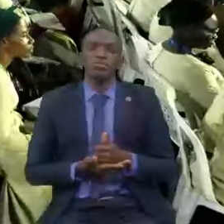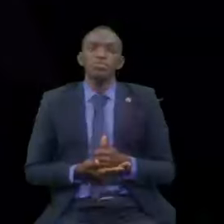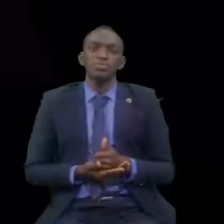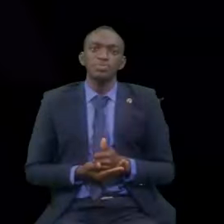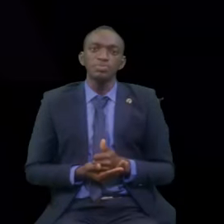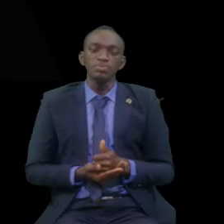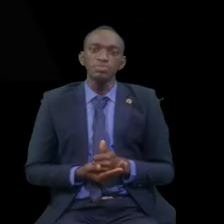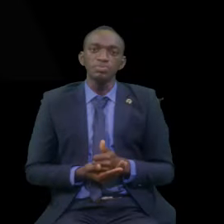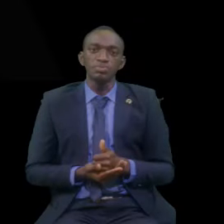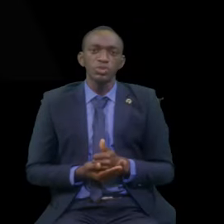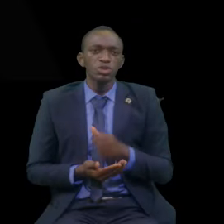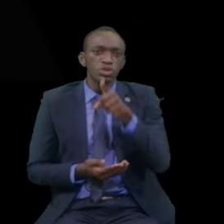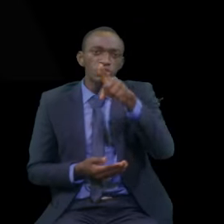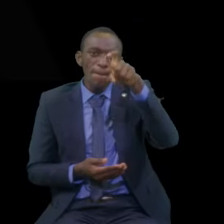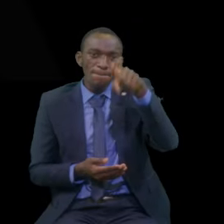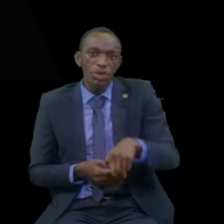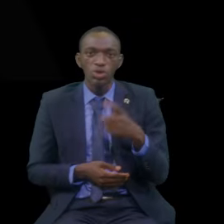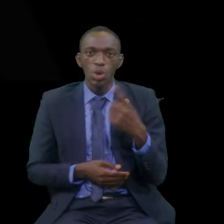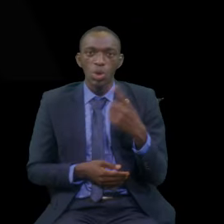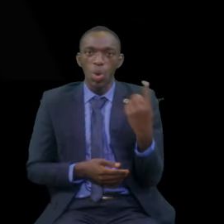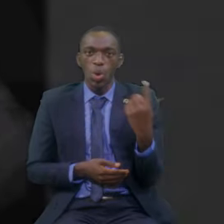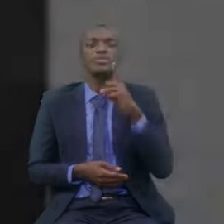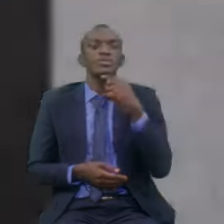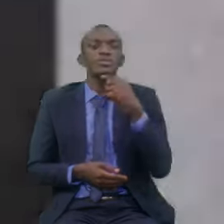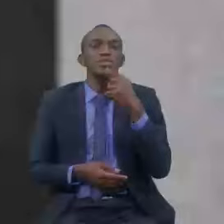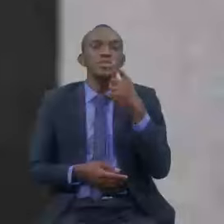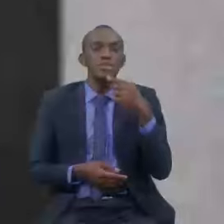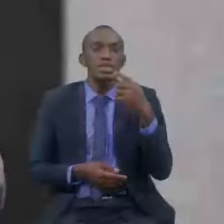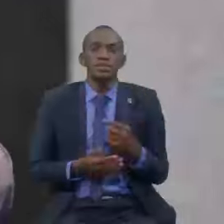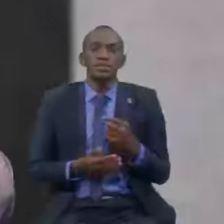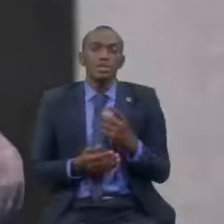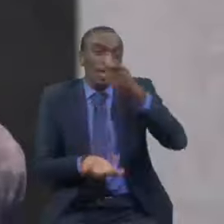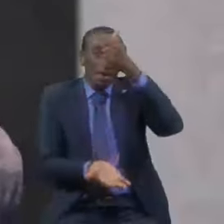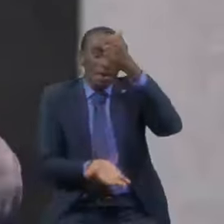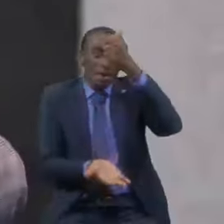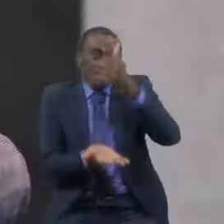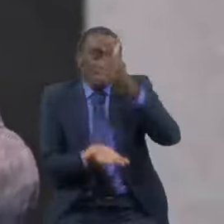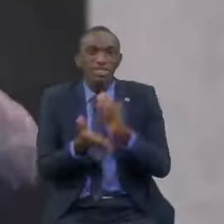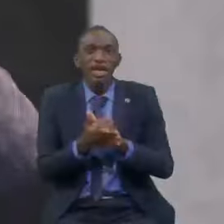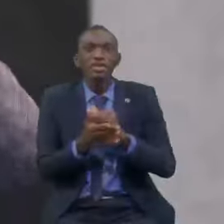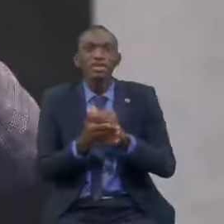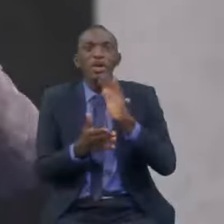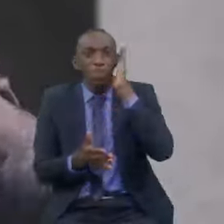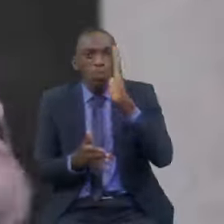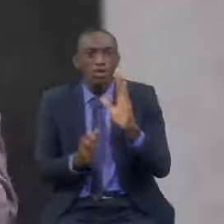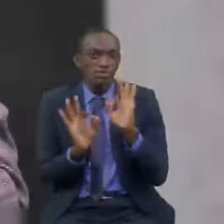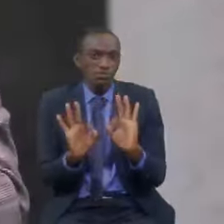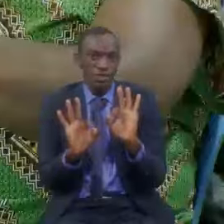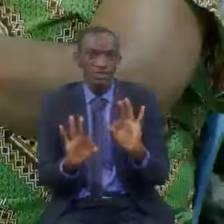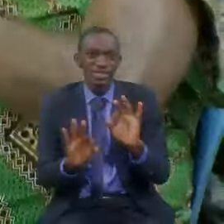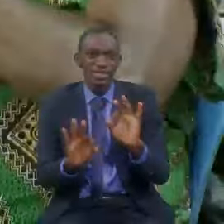You must always say the amen that befits a bare